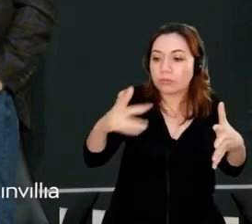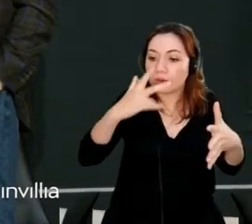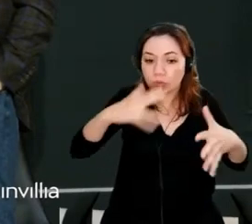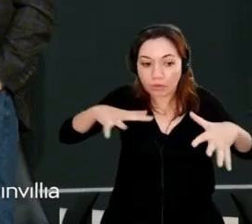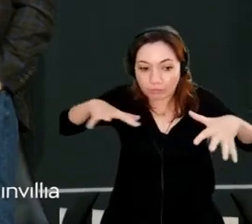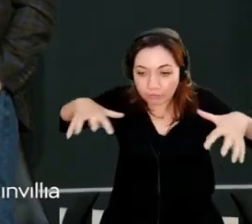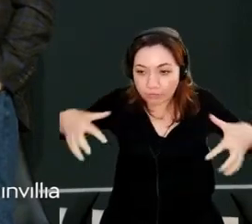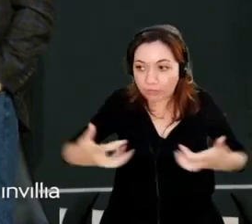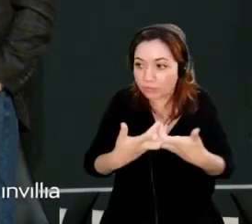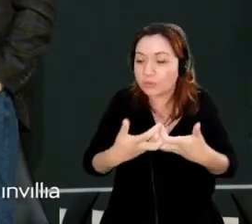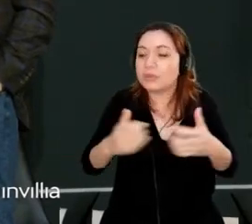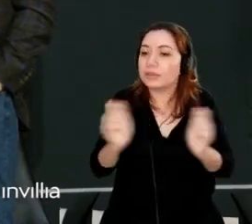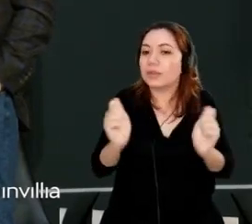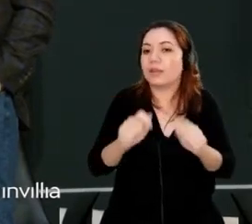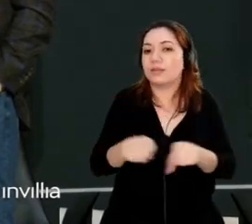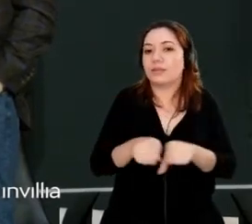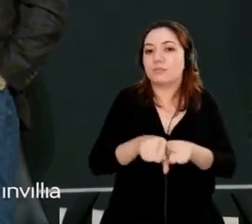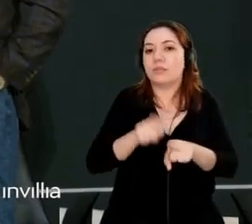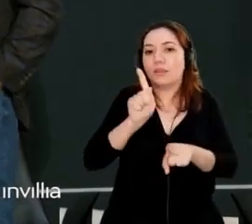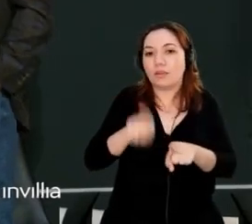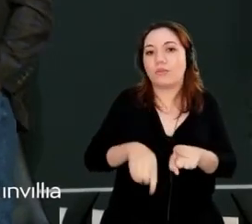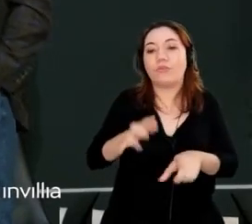so we are standing here today